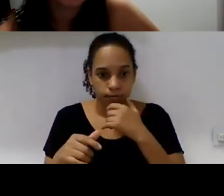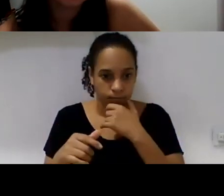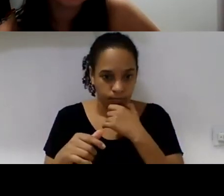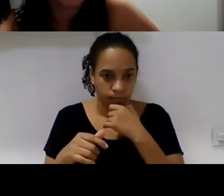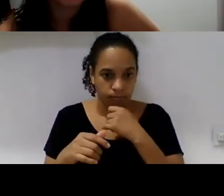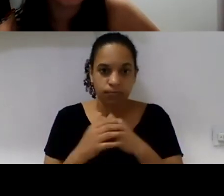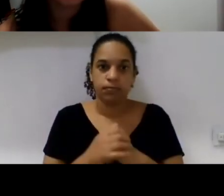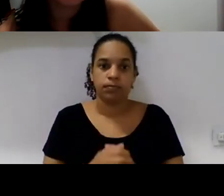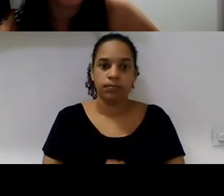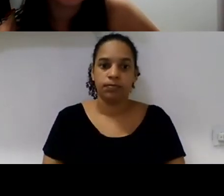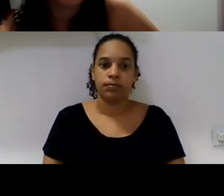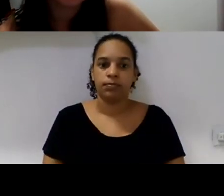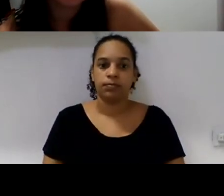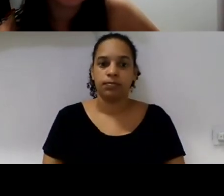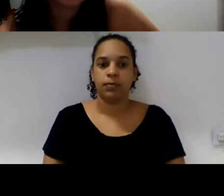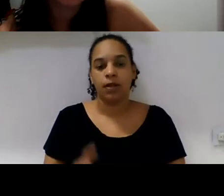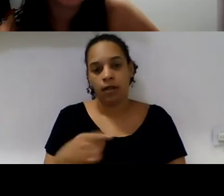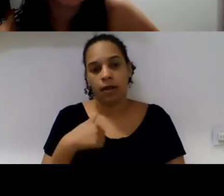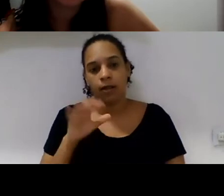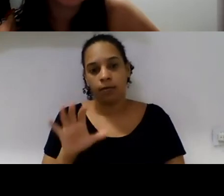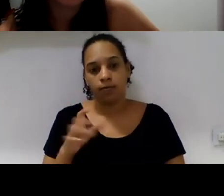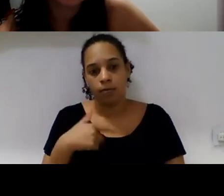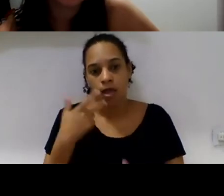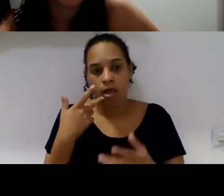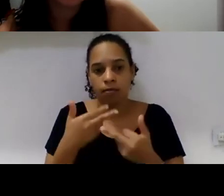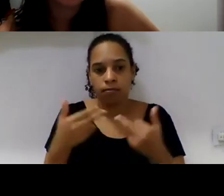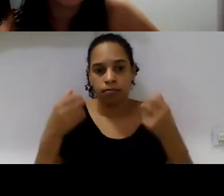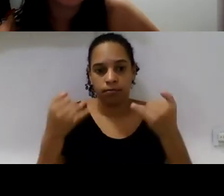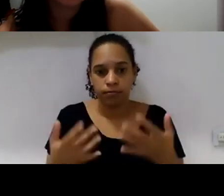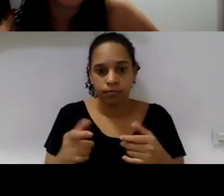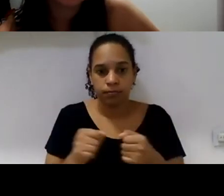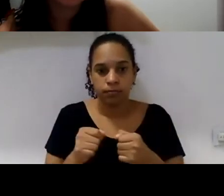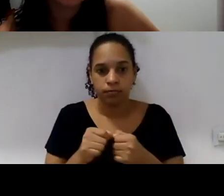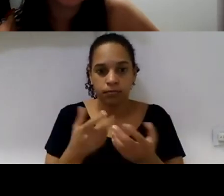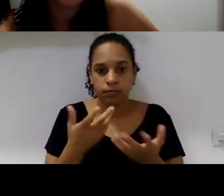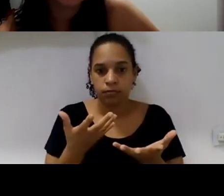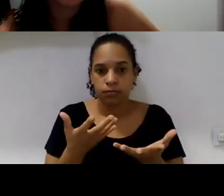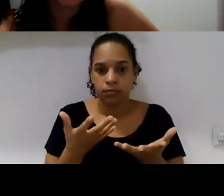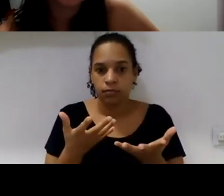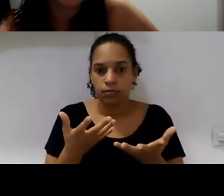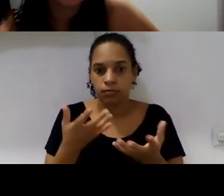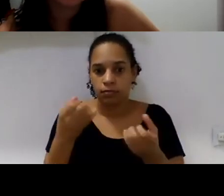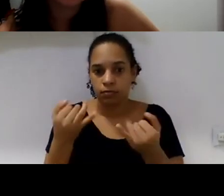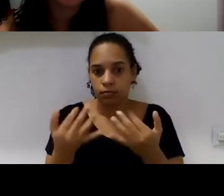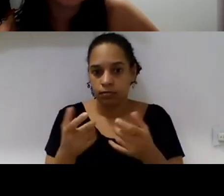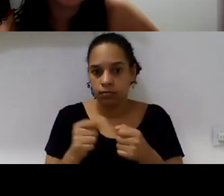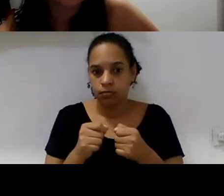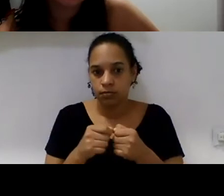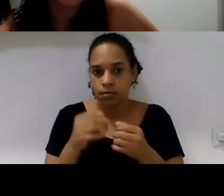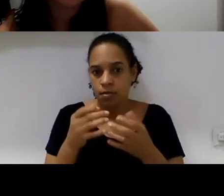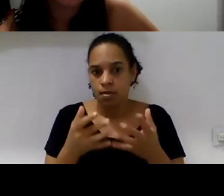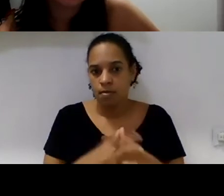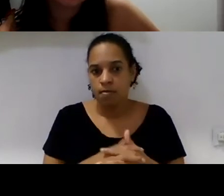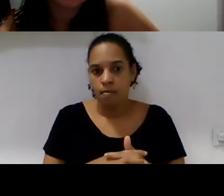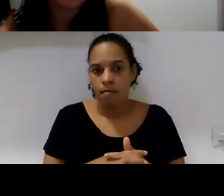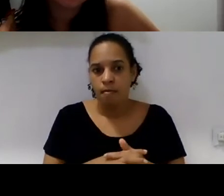Yeah. Yes, thank you. And I think you have a last question, right? Yeah, I have another question. I wrote many